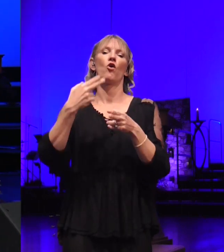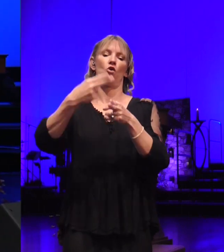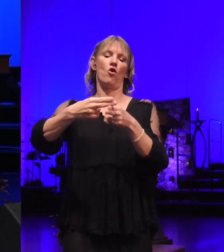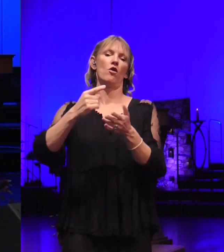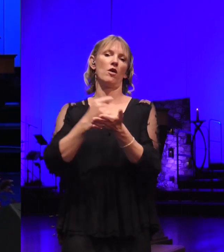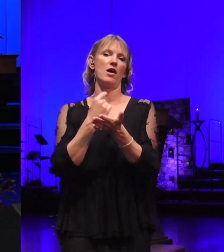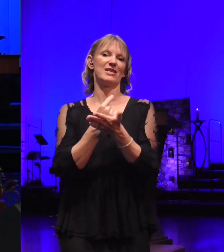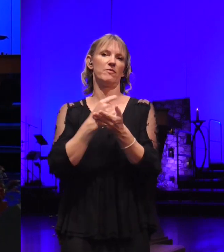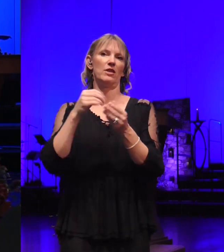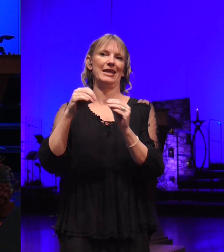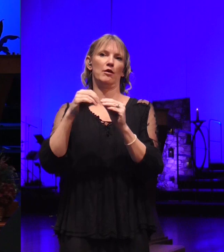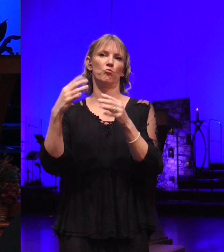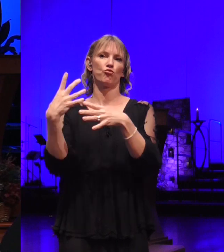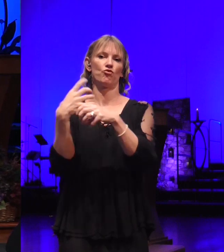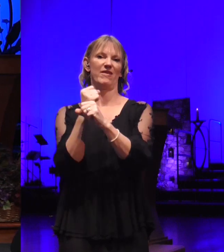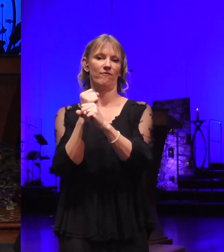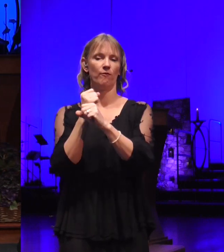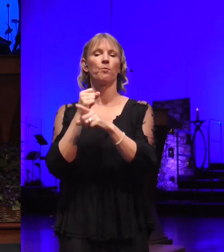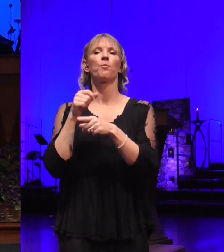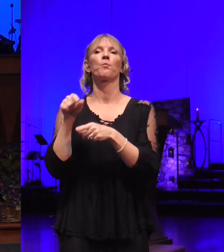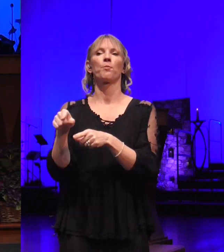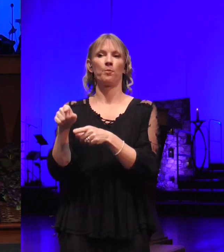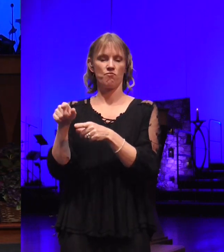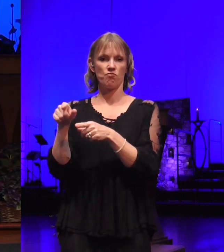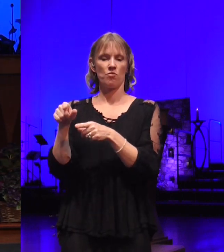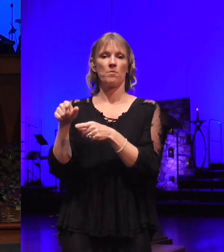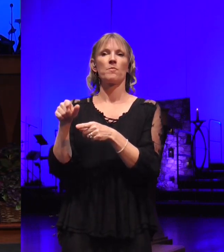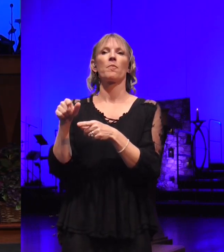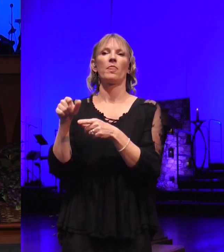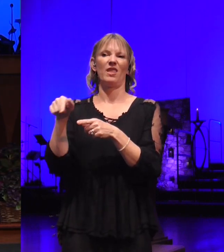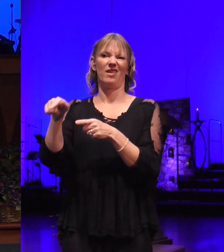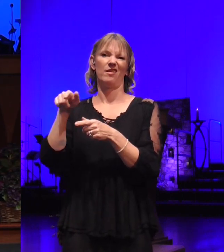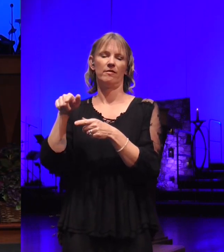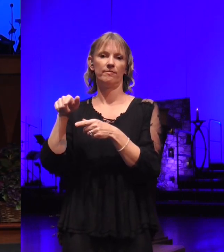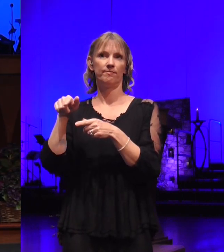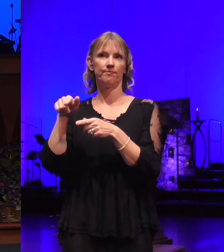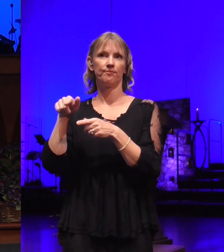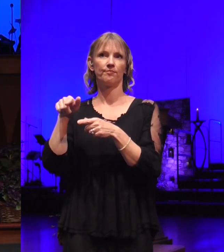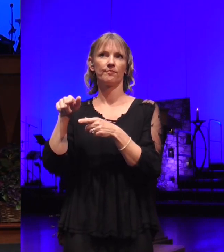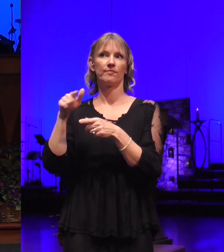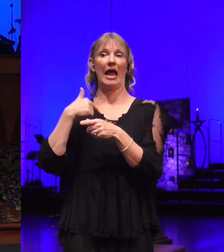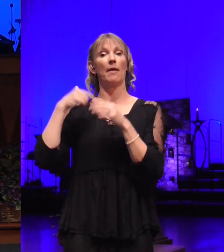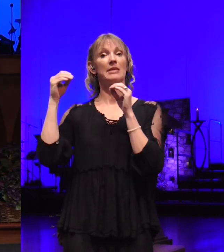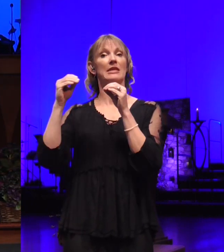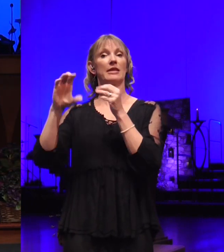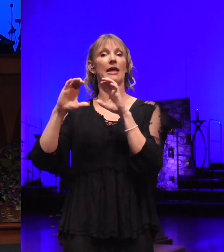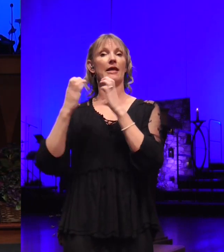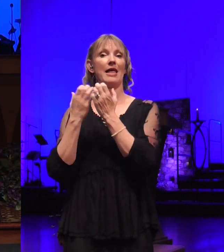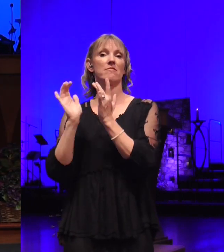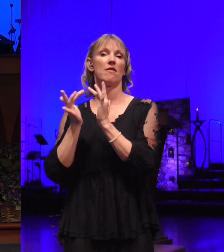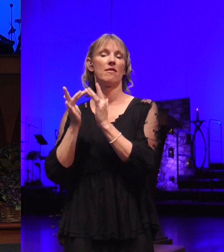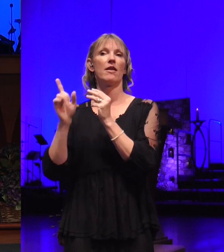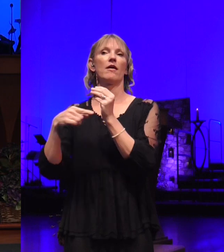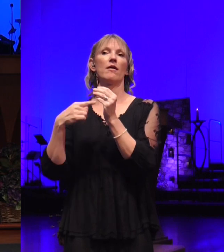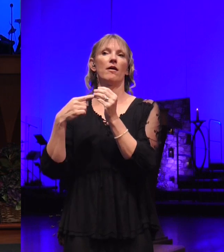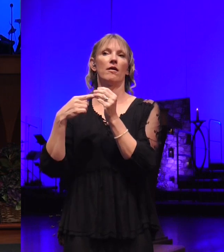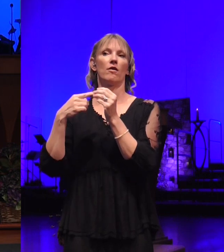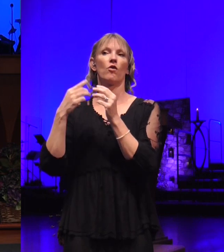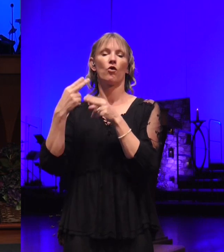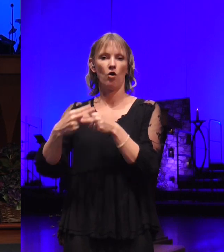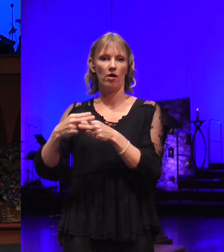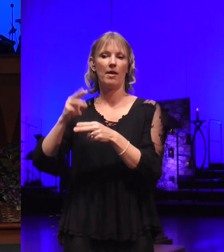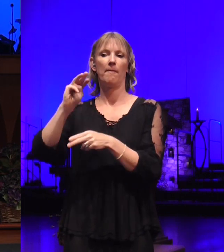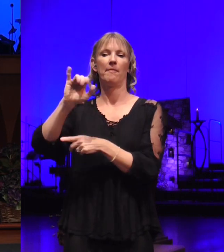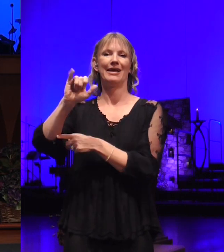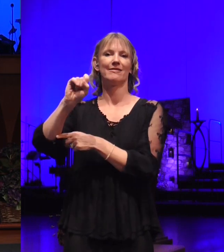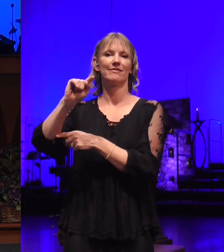greatest novelist talking about perhaps the greatest story ever told. And I'm actually teaching a class online called The Mystical Jesus, to give